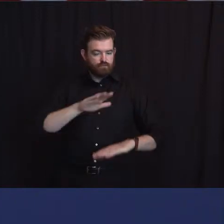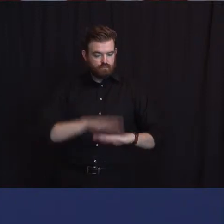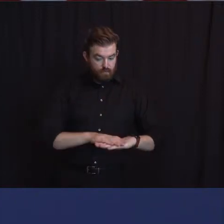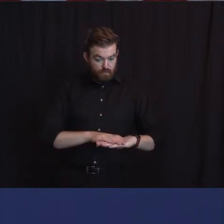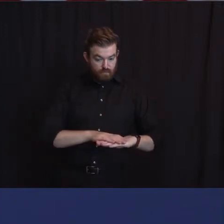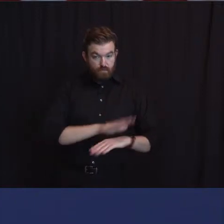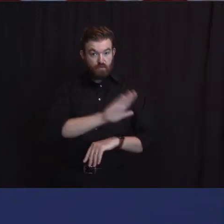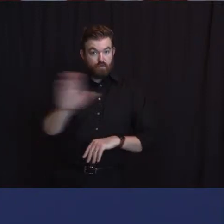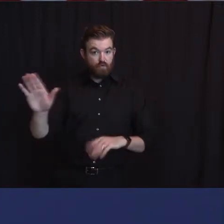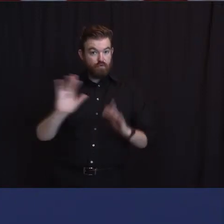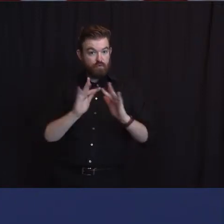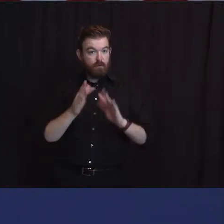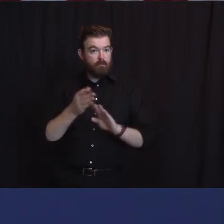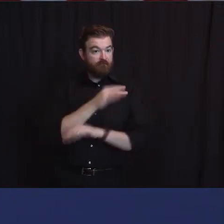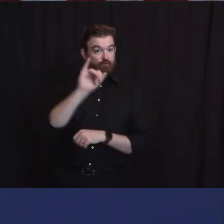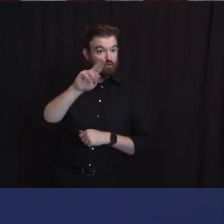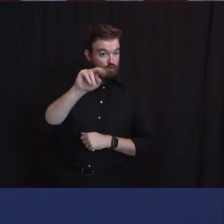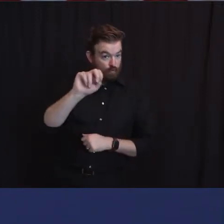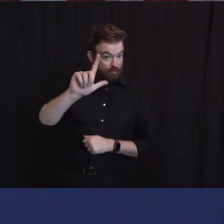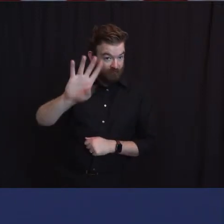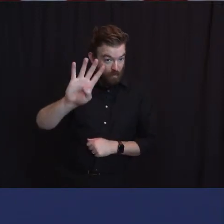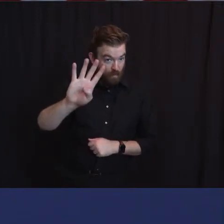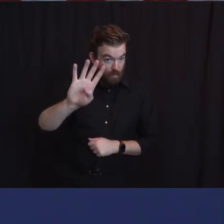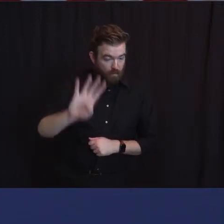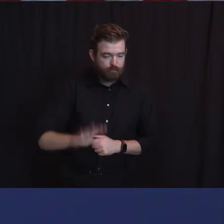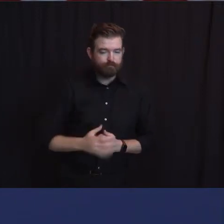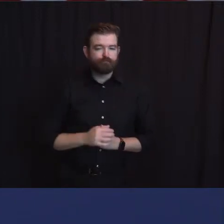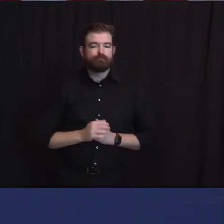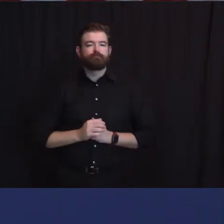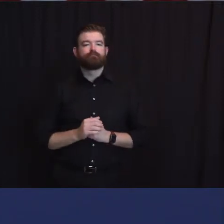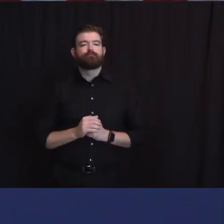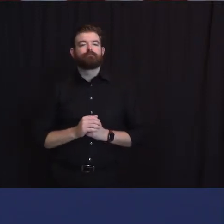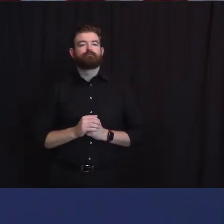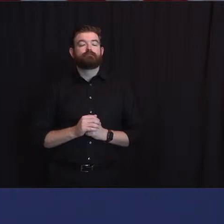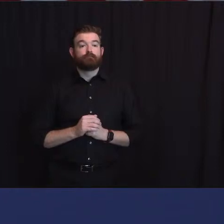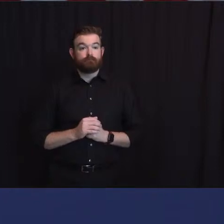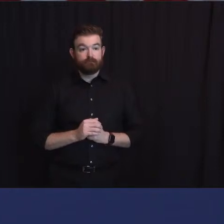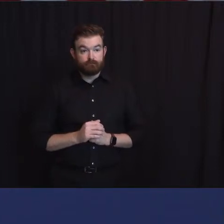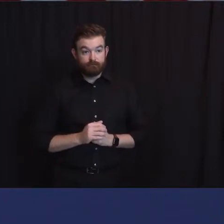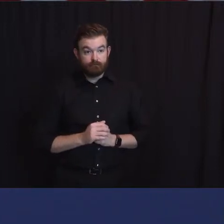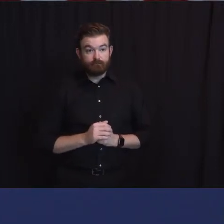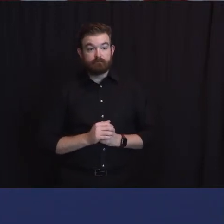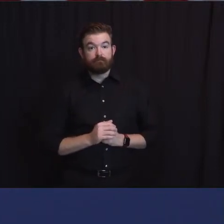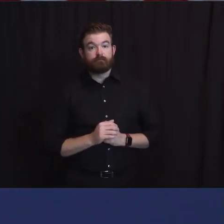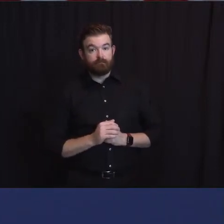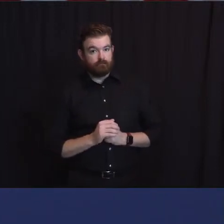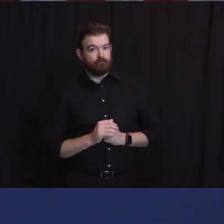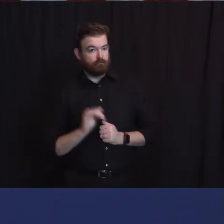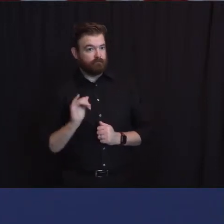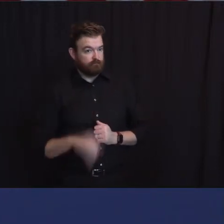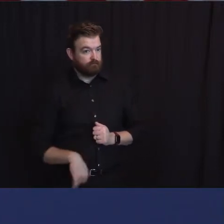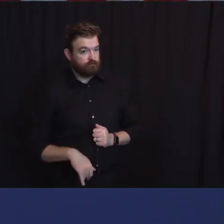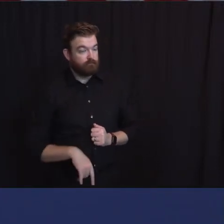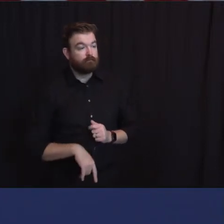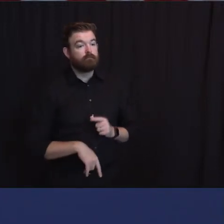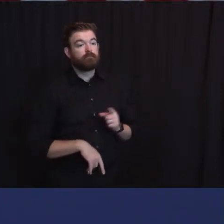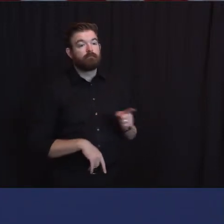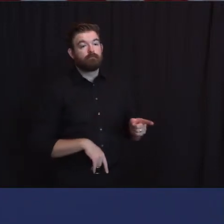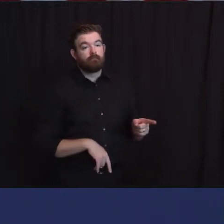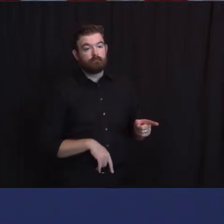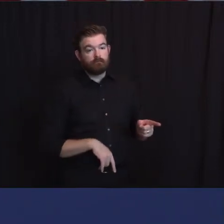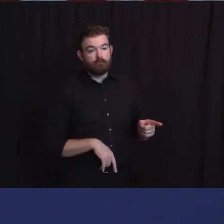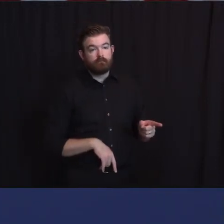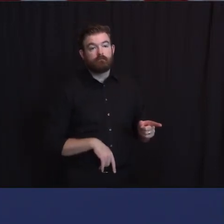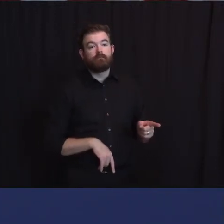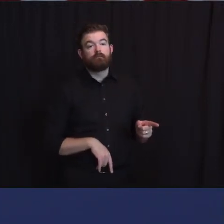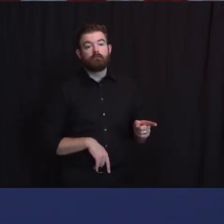with deadlines set forth by ARP, the template, plan, and additional information will also be available on our